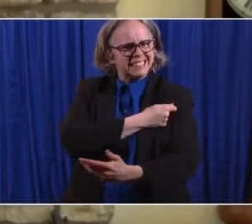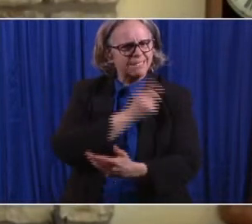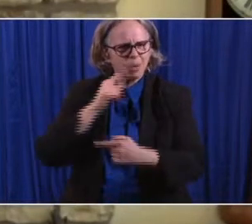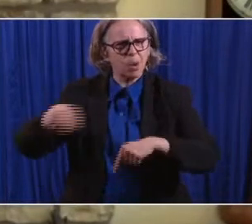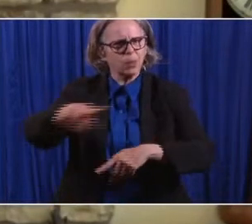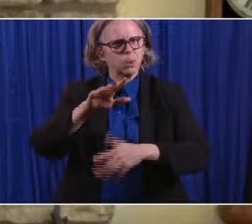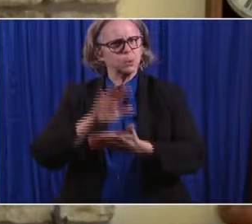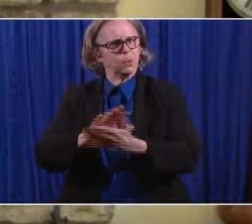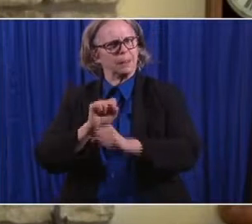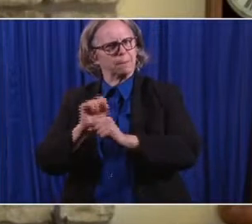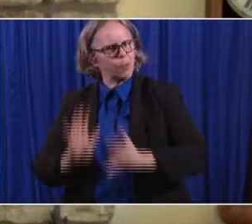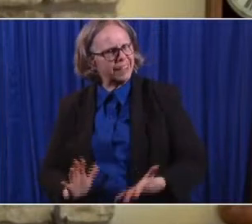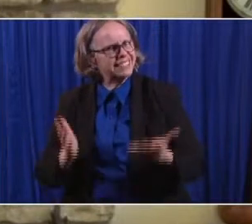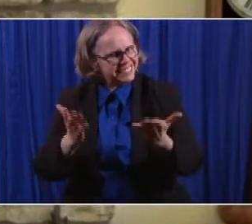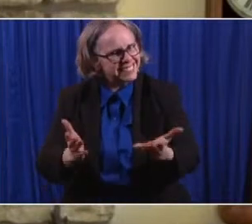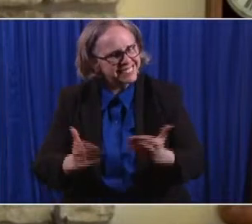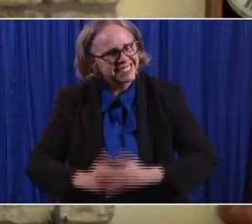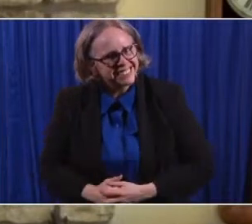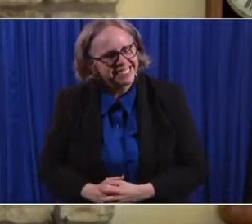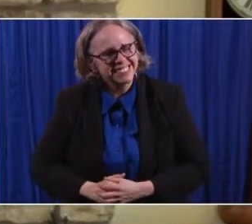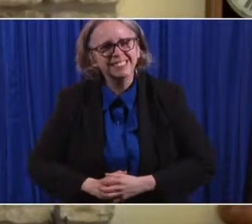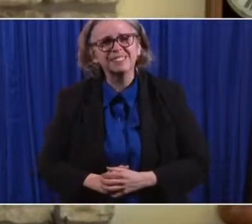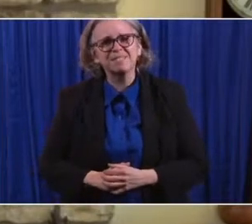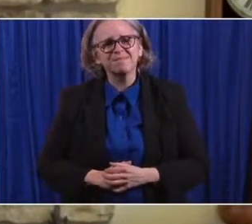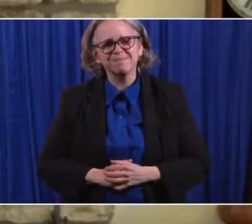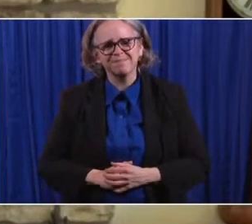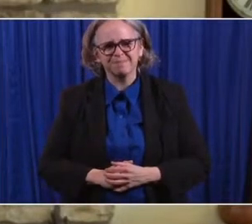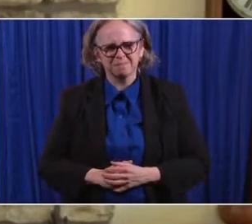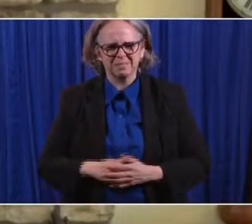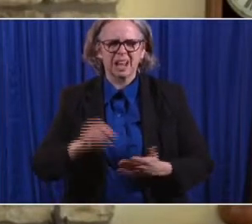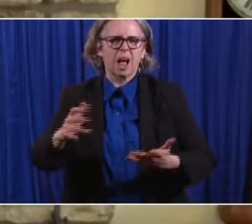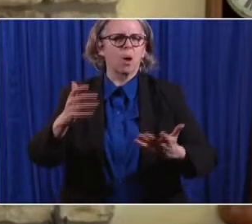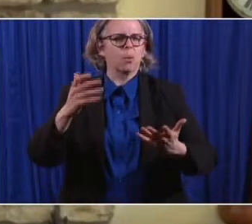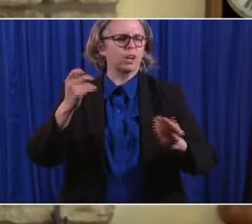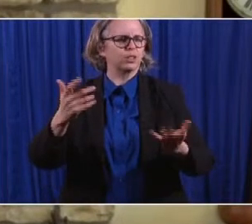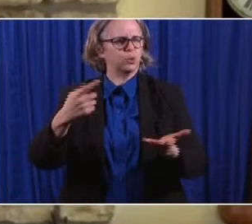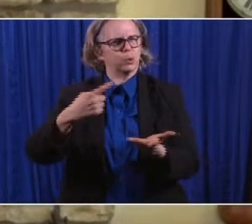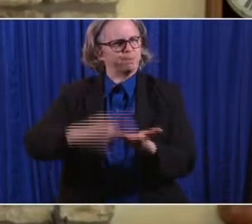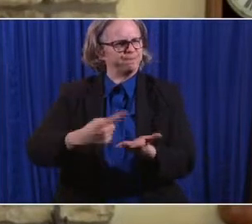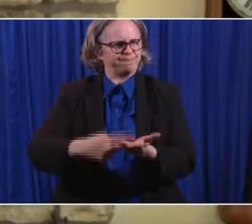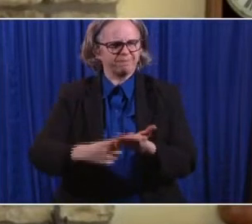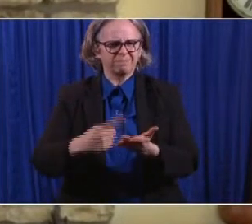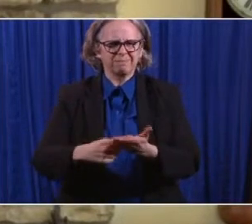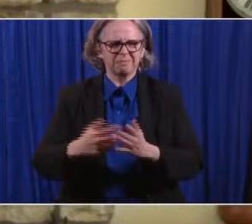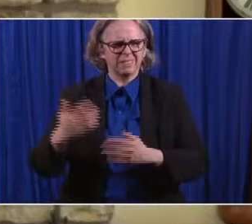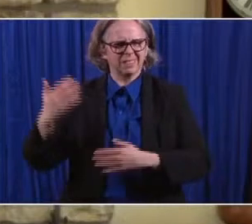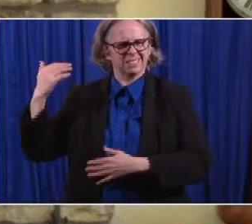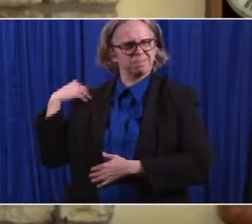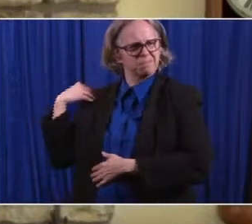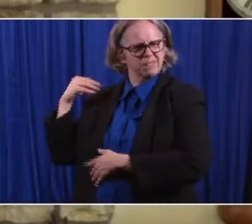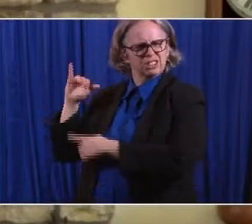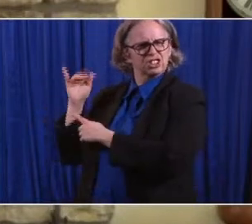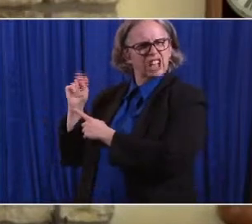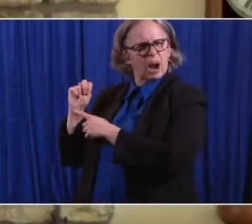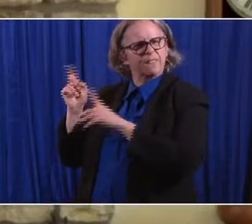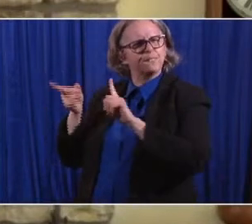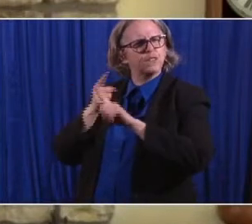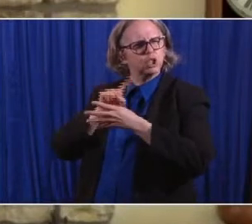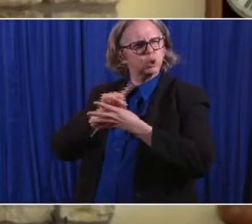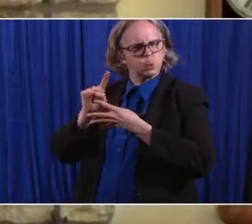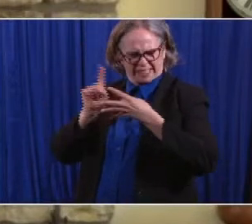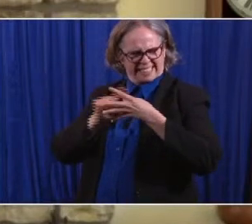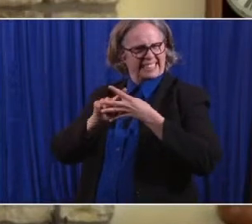accomplished. If you look at where we were back at the beginning of January, in January,